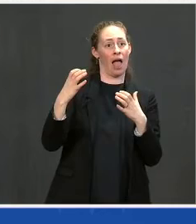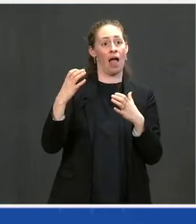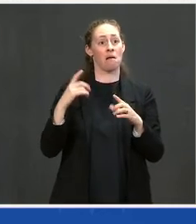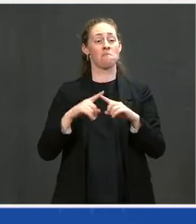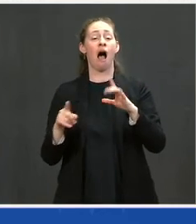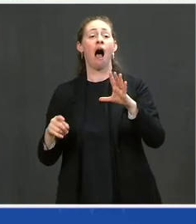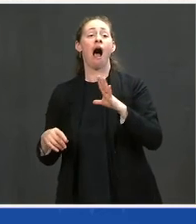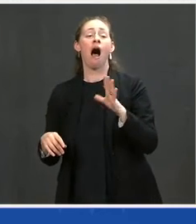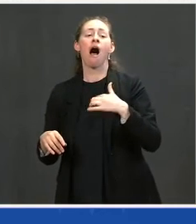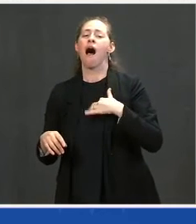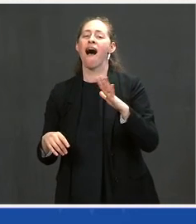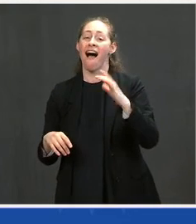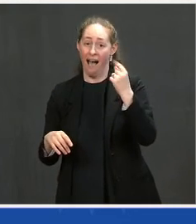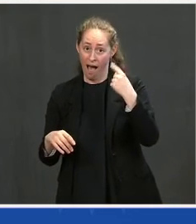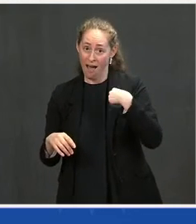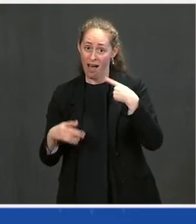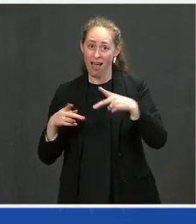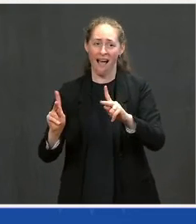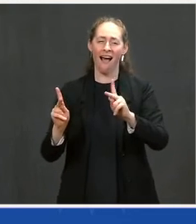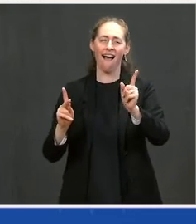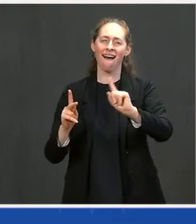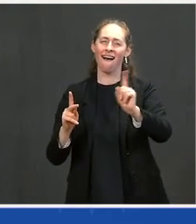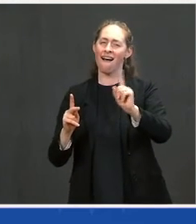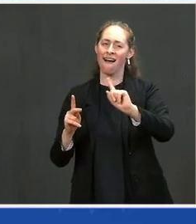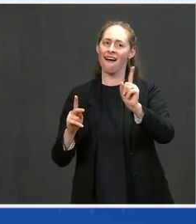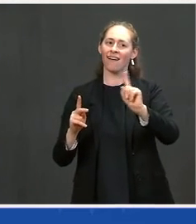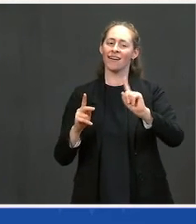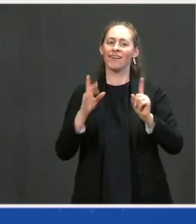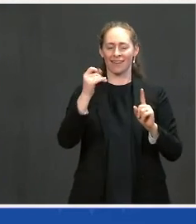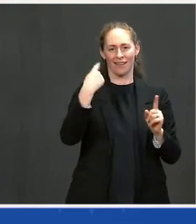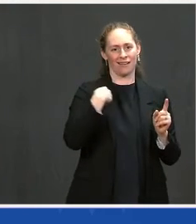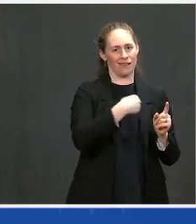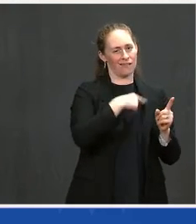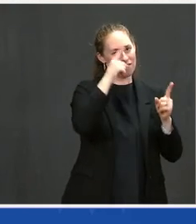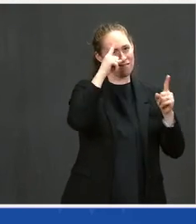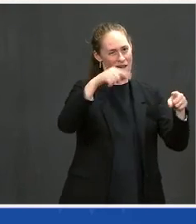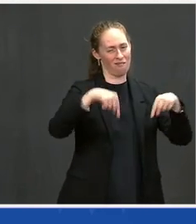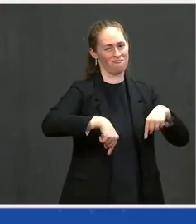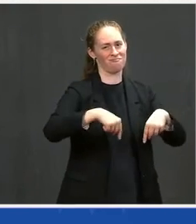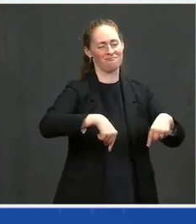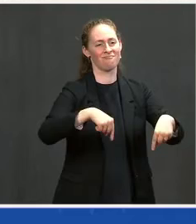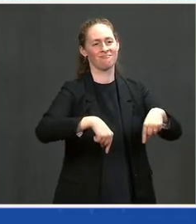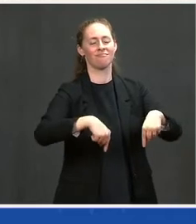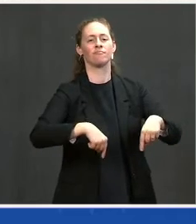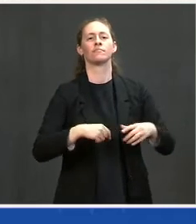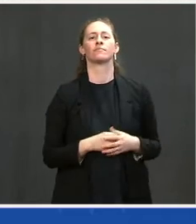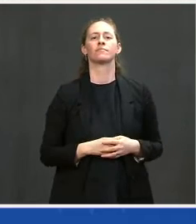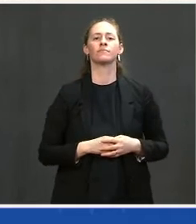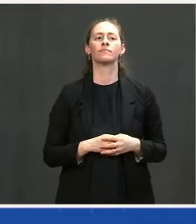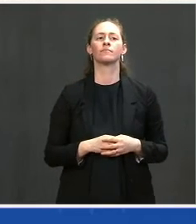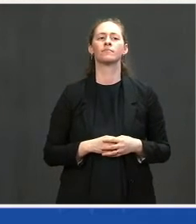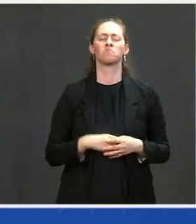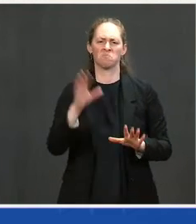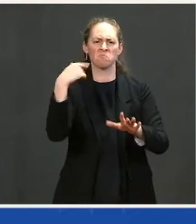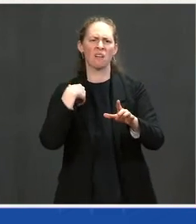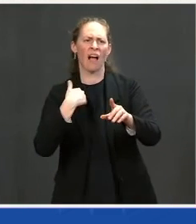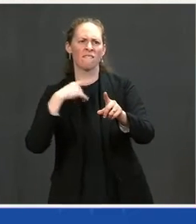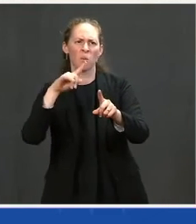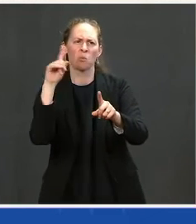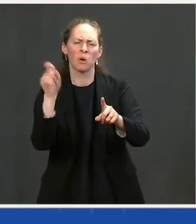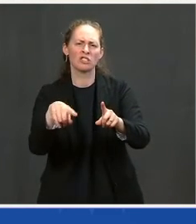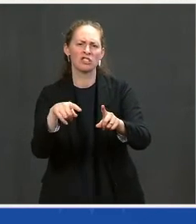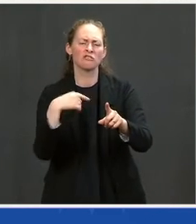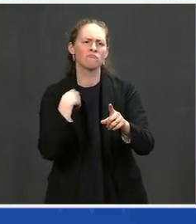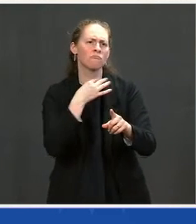going to continue to grow and expand. Sorry, just to follow up on the meeting of democracies, is that where you expect in a multilateral